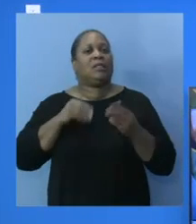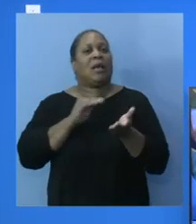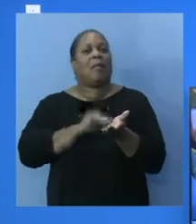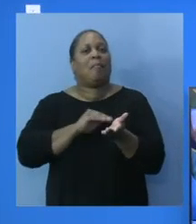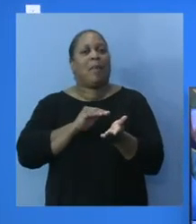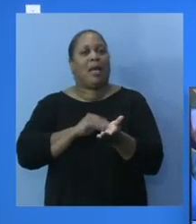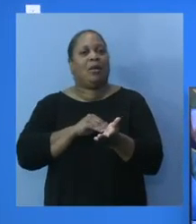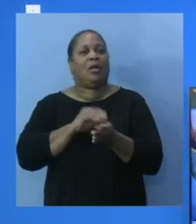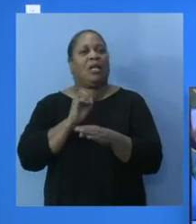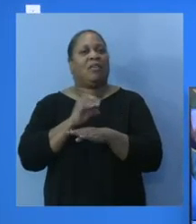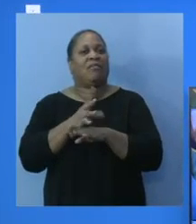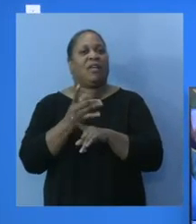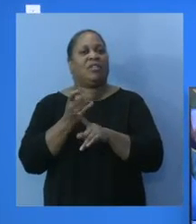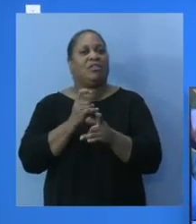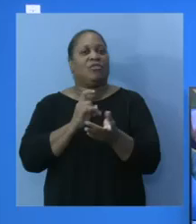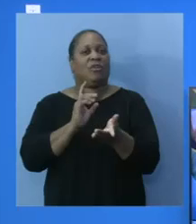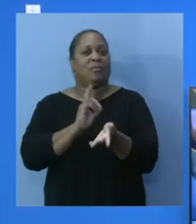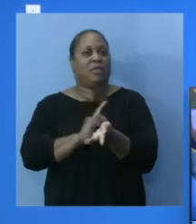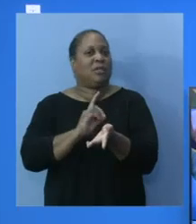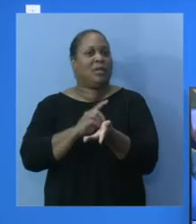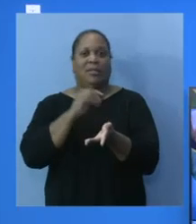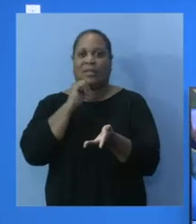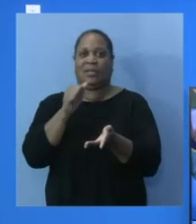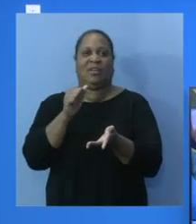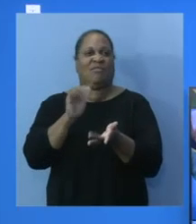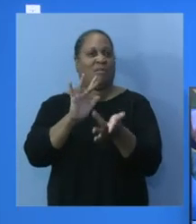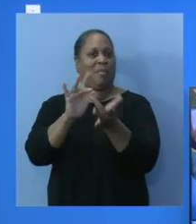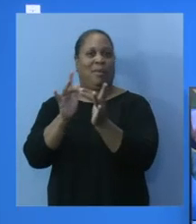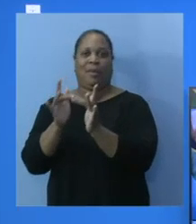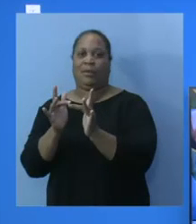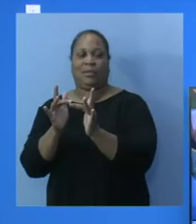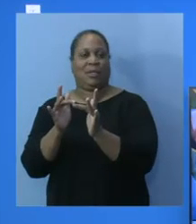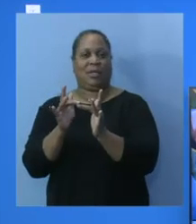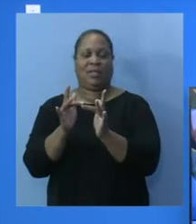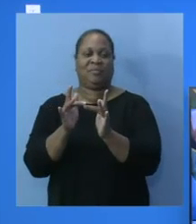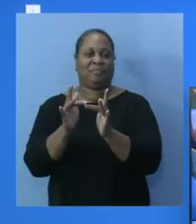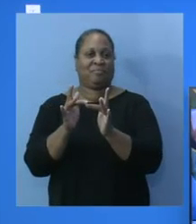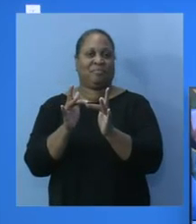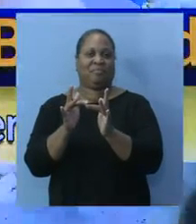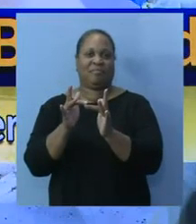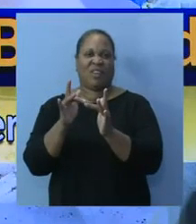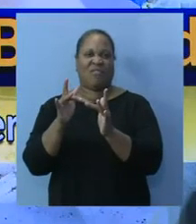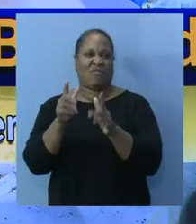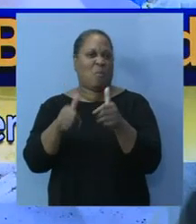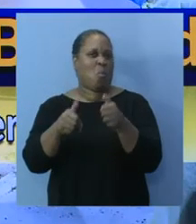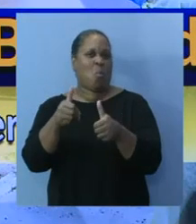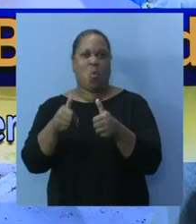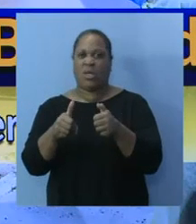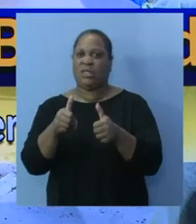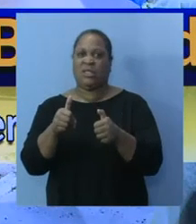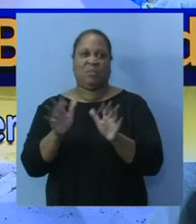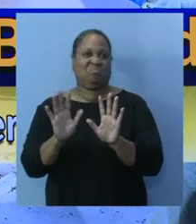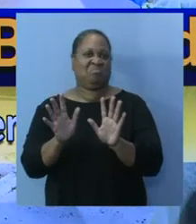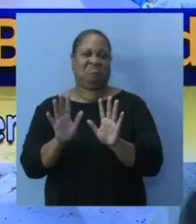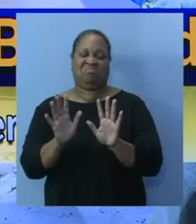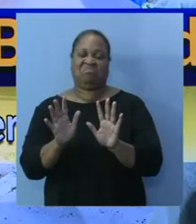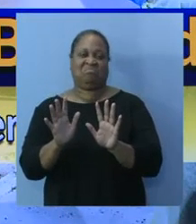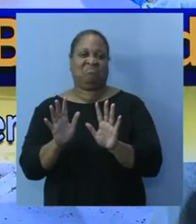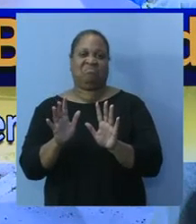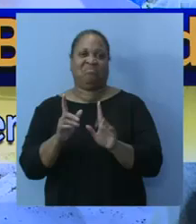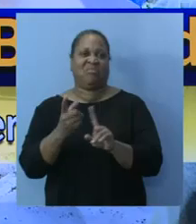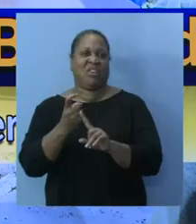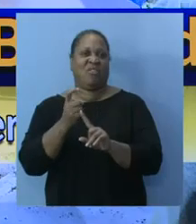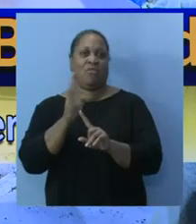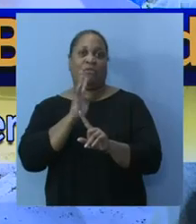a doctor. Don't take medical advice from the internet. Don't take medical advice from WhatsApp. Don't take medical advice from